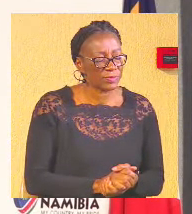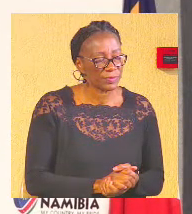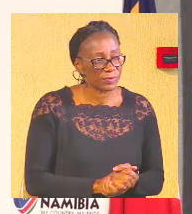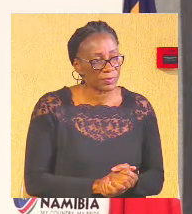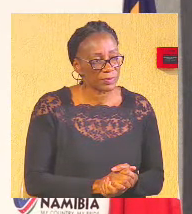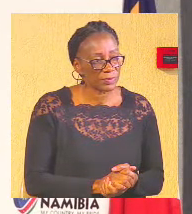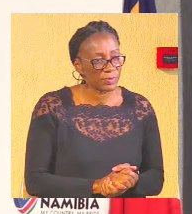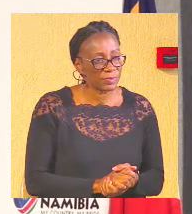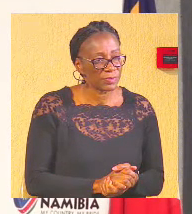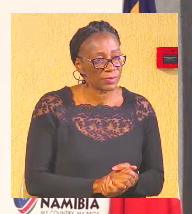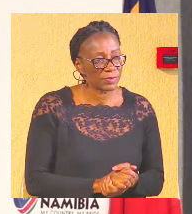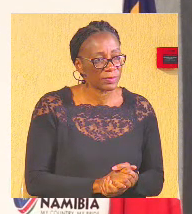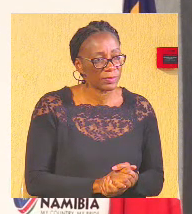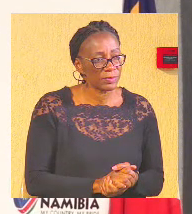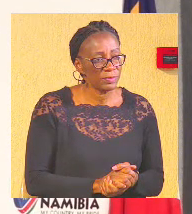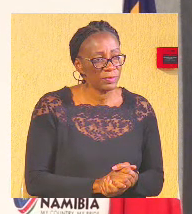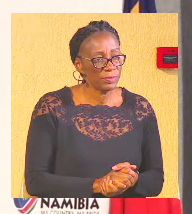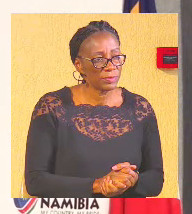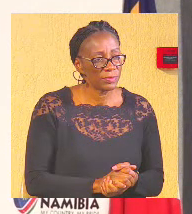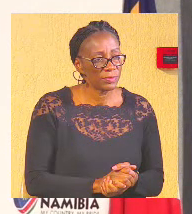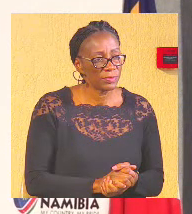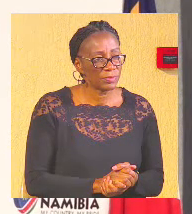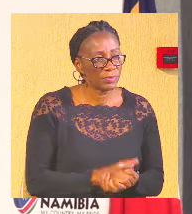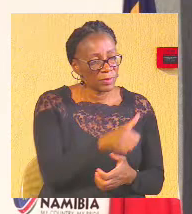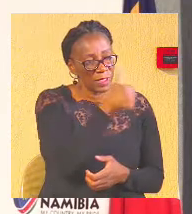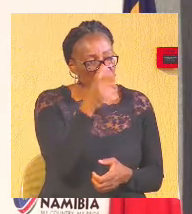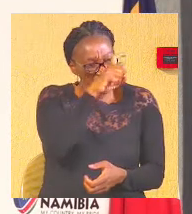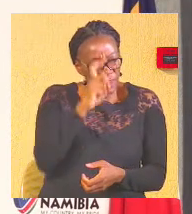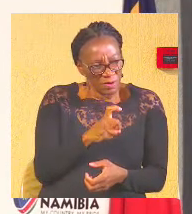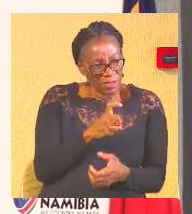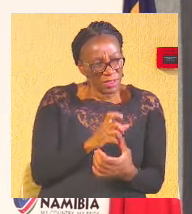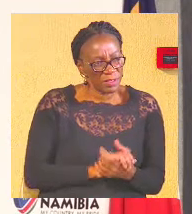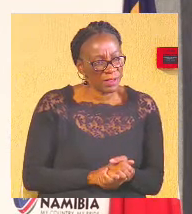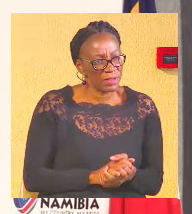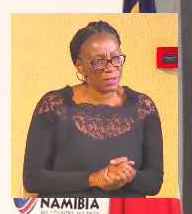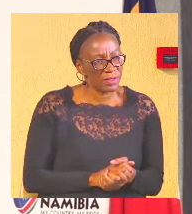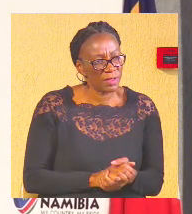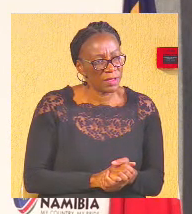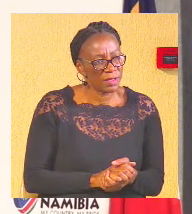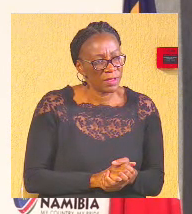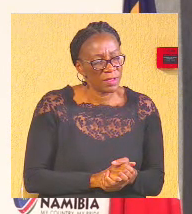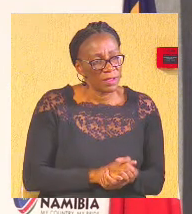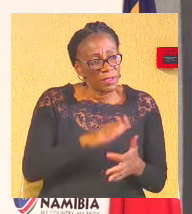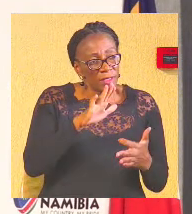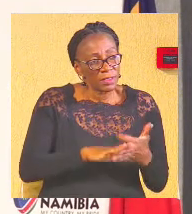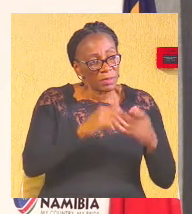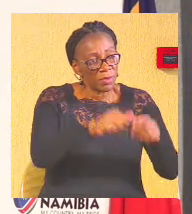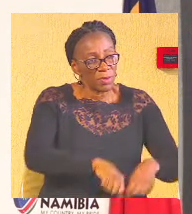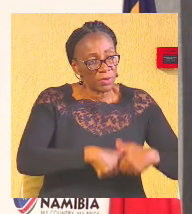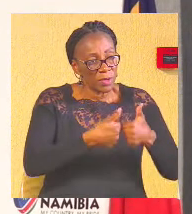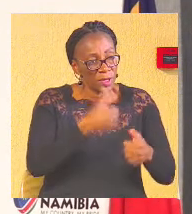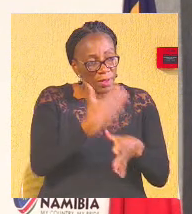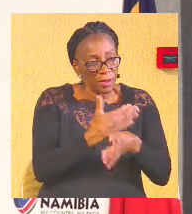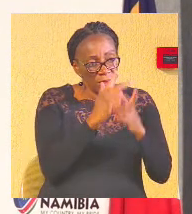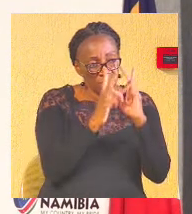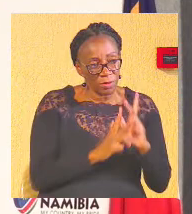right. The other question that I wanted to pose is the issue of, again, I wanted to speak to our health worker. This is a very important group